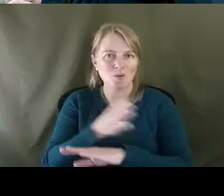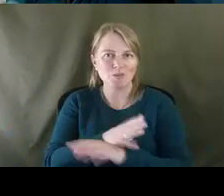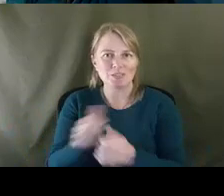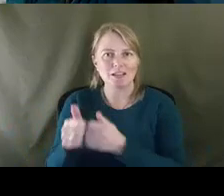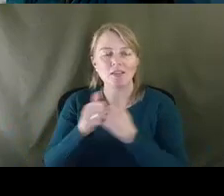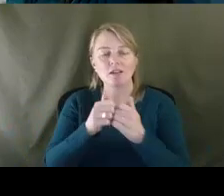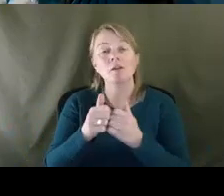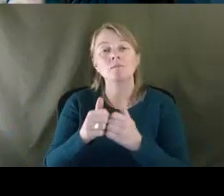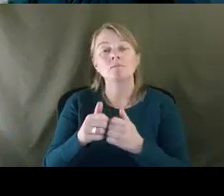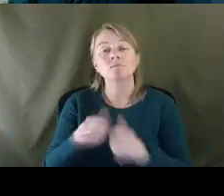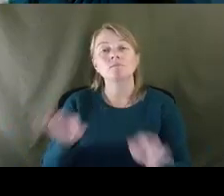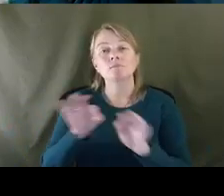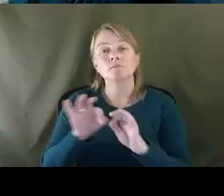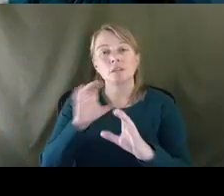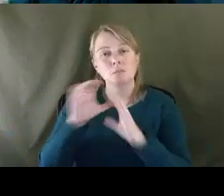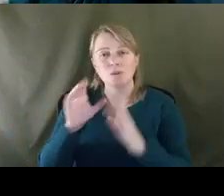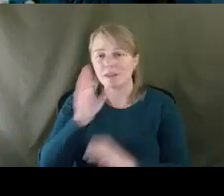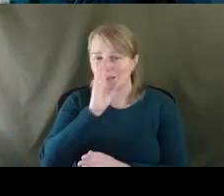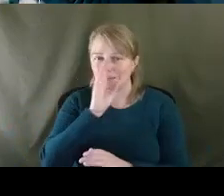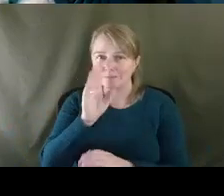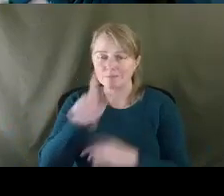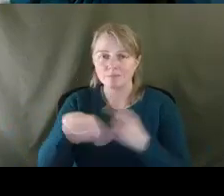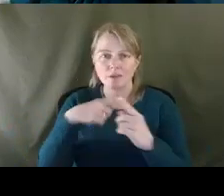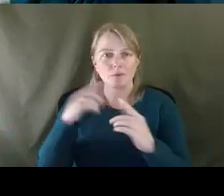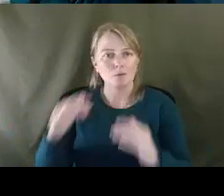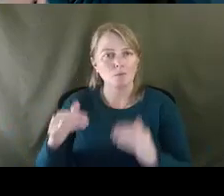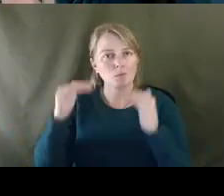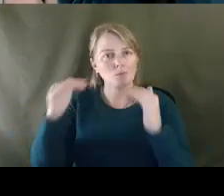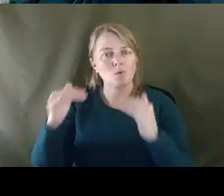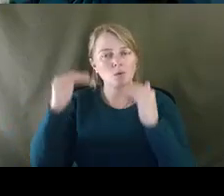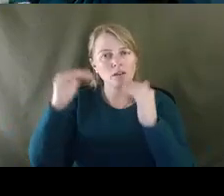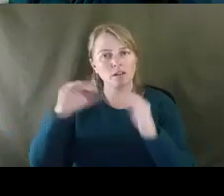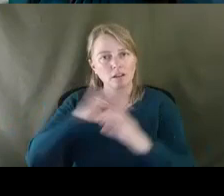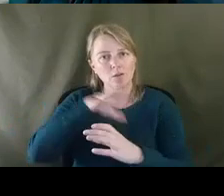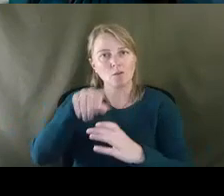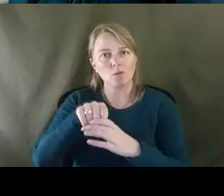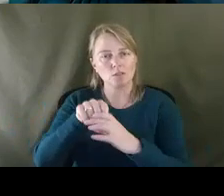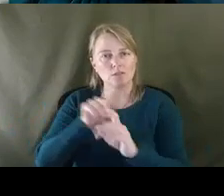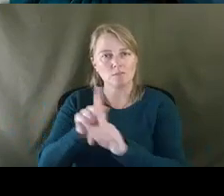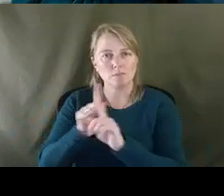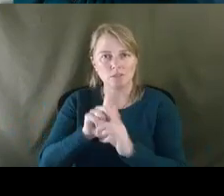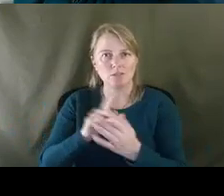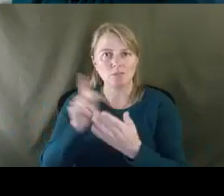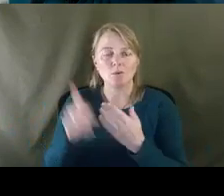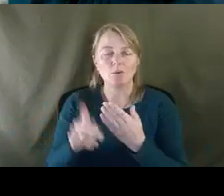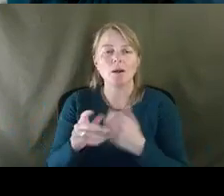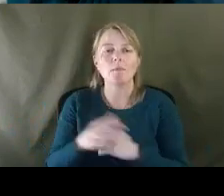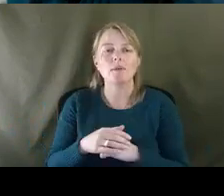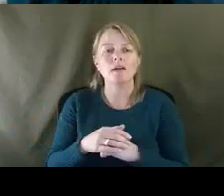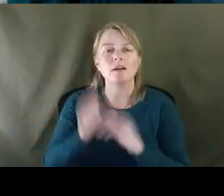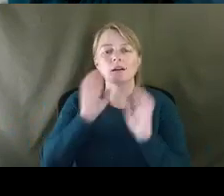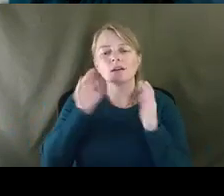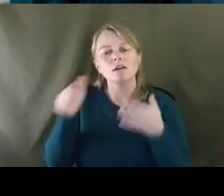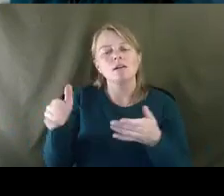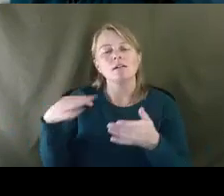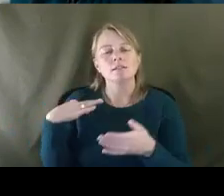that you communicate explicitly about promoting an inclusive mentorship program. Target your efforts towards